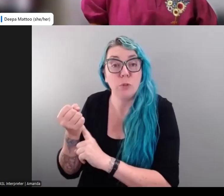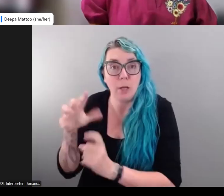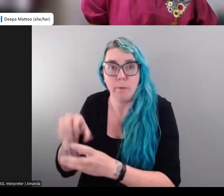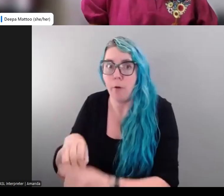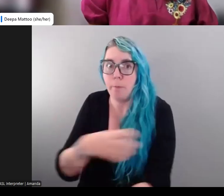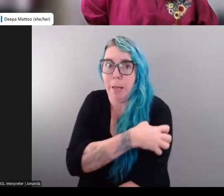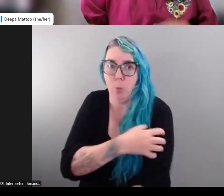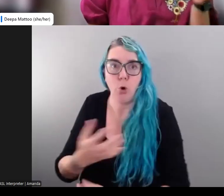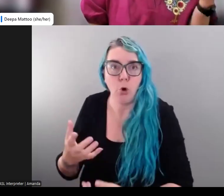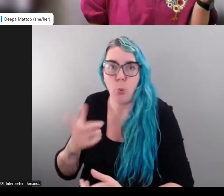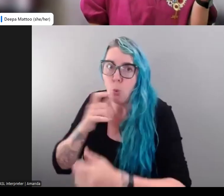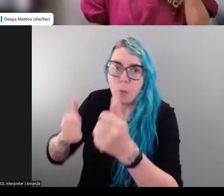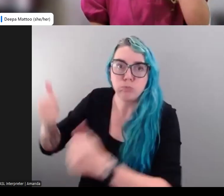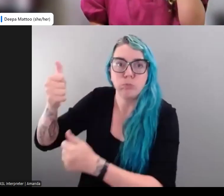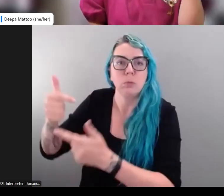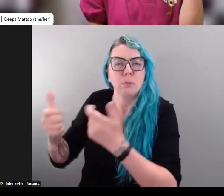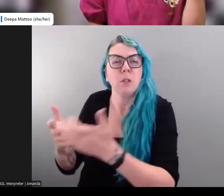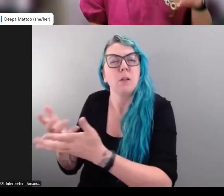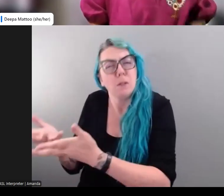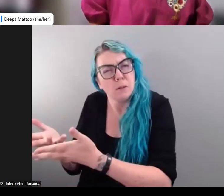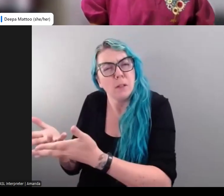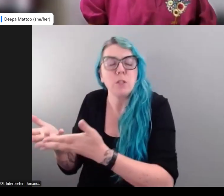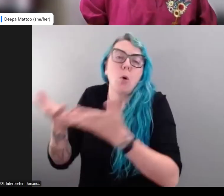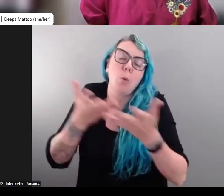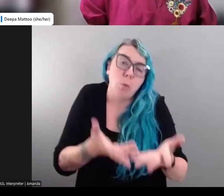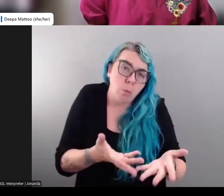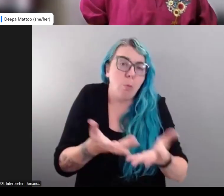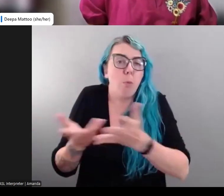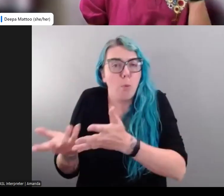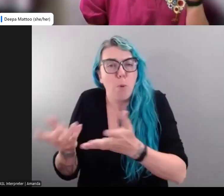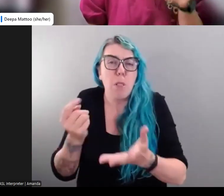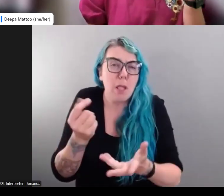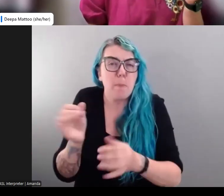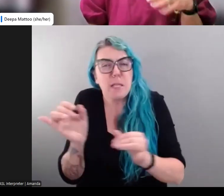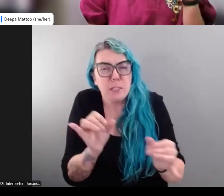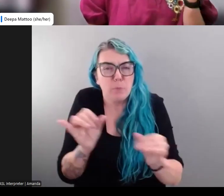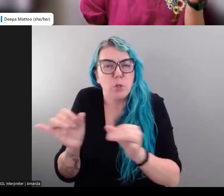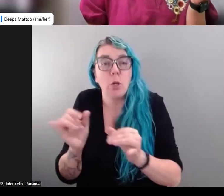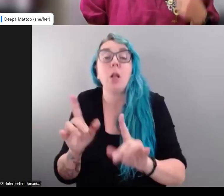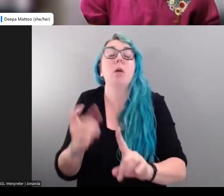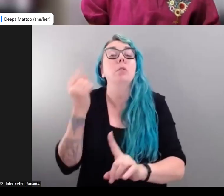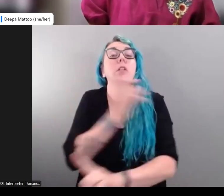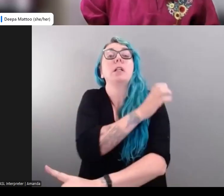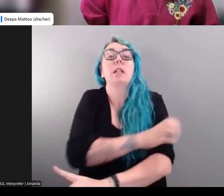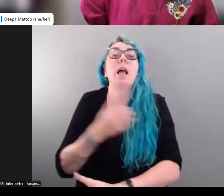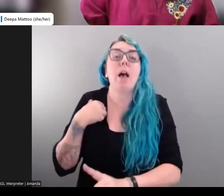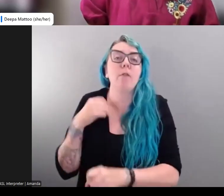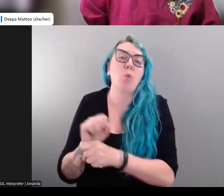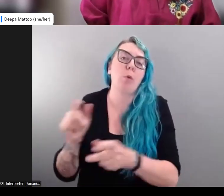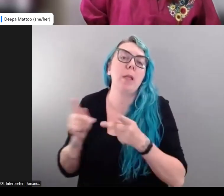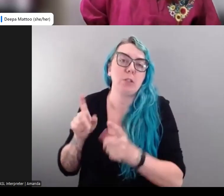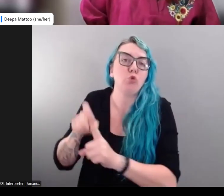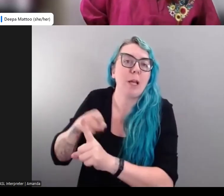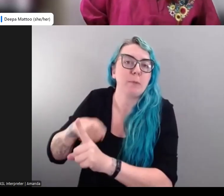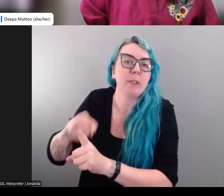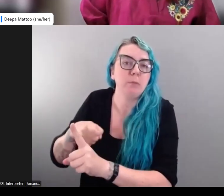workplace harassment work. Like we have two projects right now which focus on that, and we have caseworkers and lawyers working on that, and